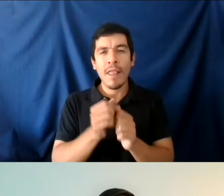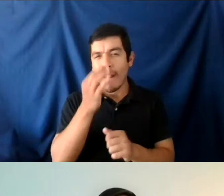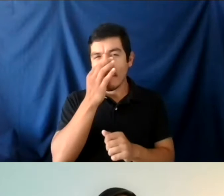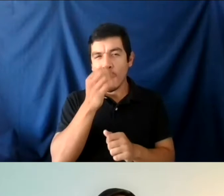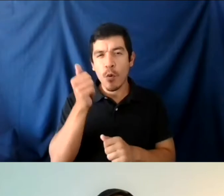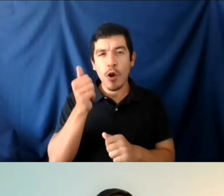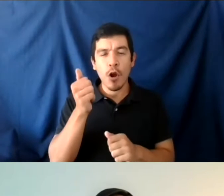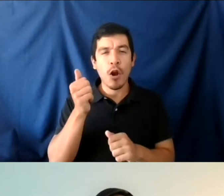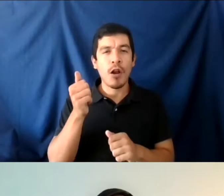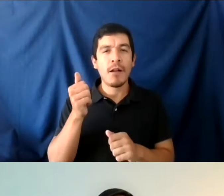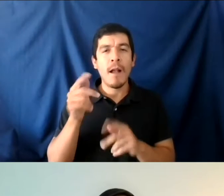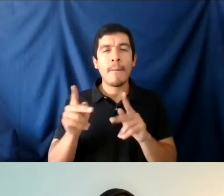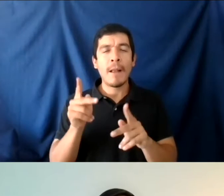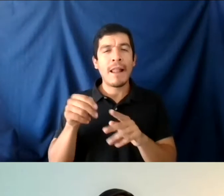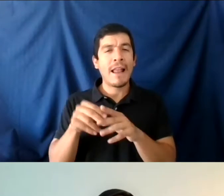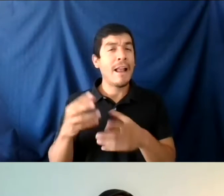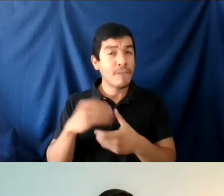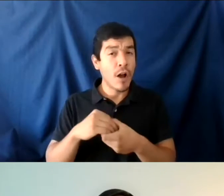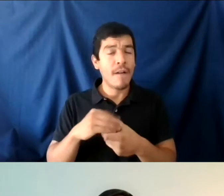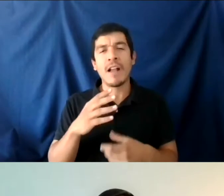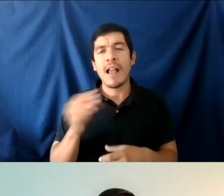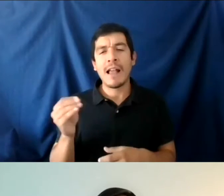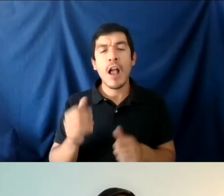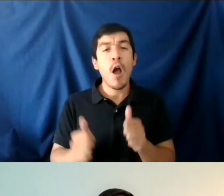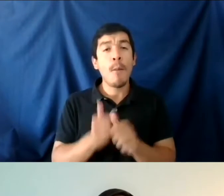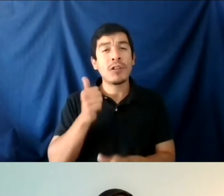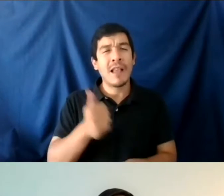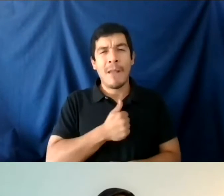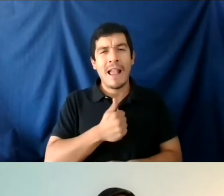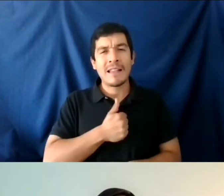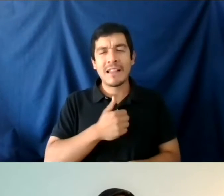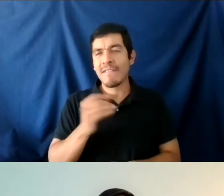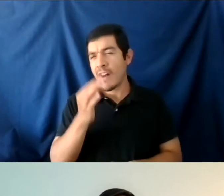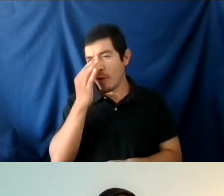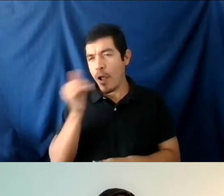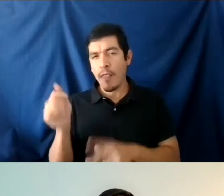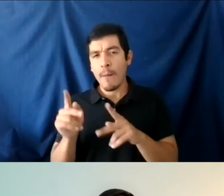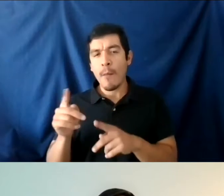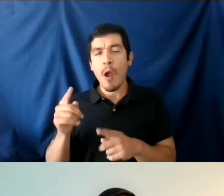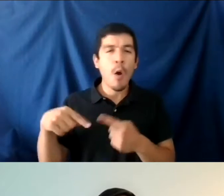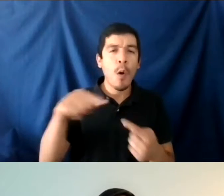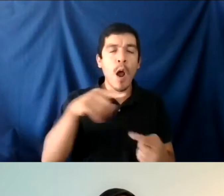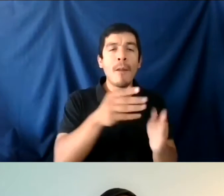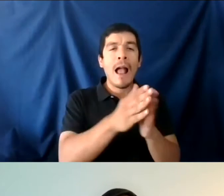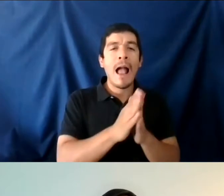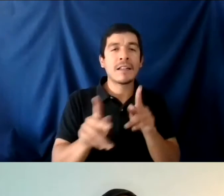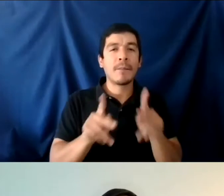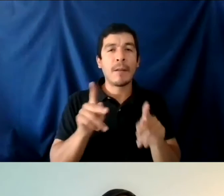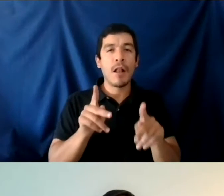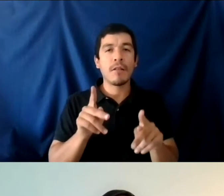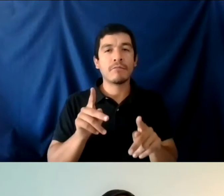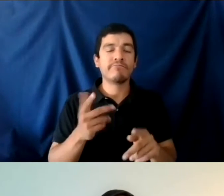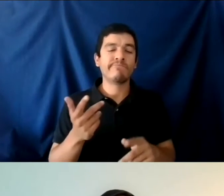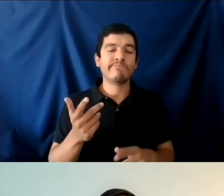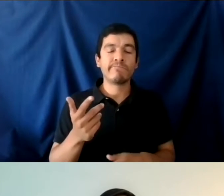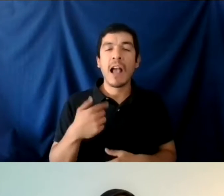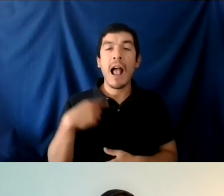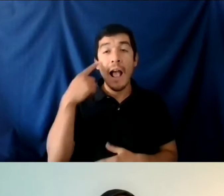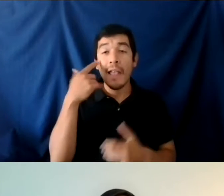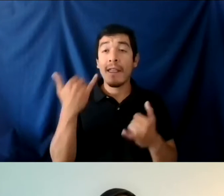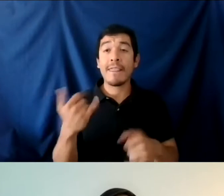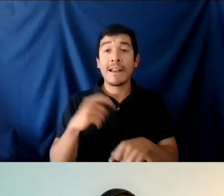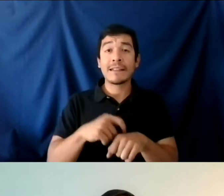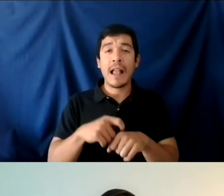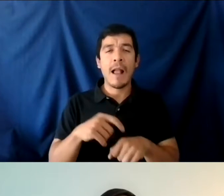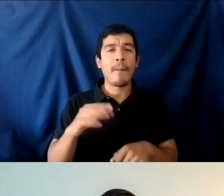stakeholders involved, and it was mostly myself and a couple of other people going around and asking people. I think this time there's